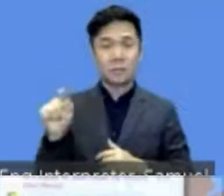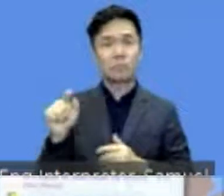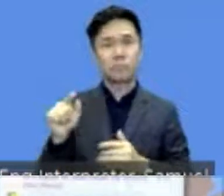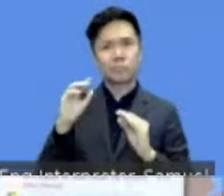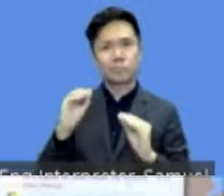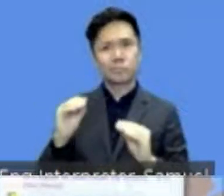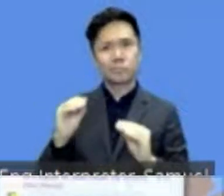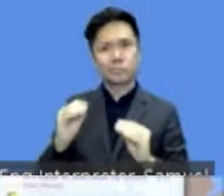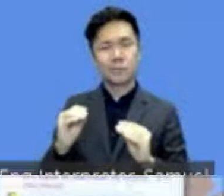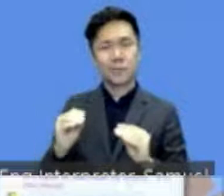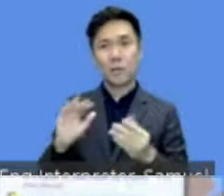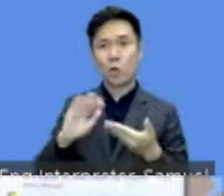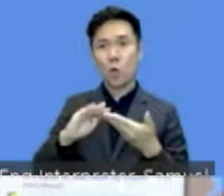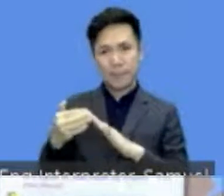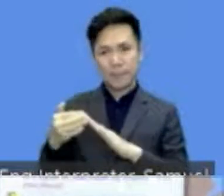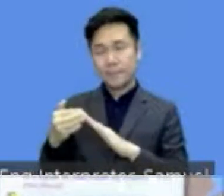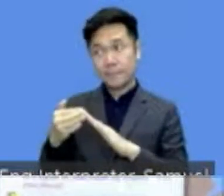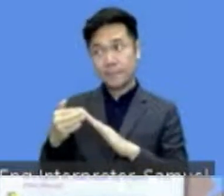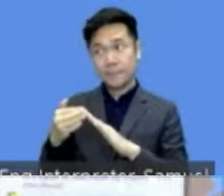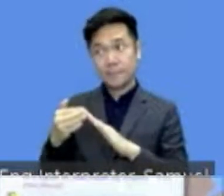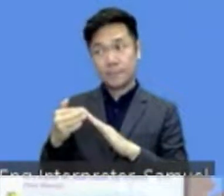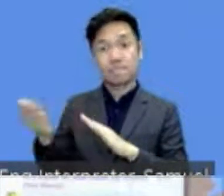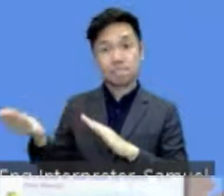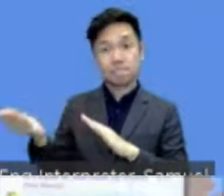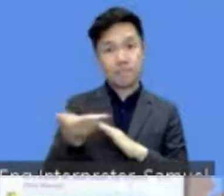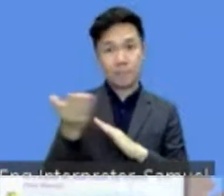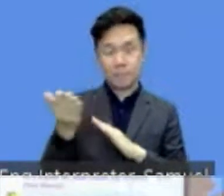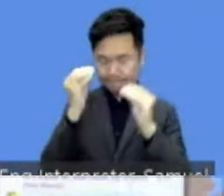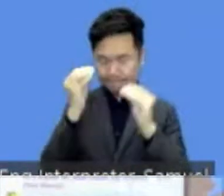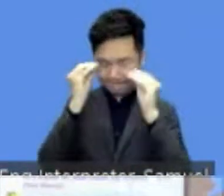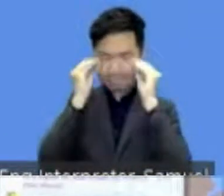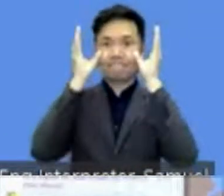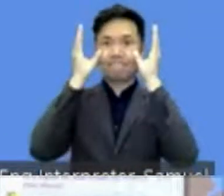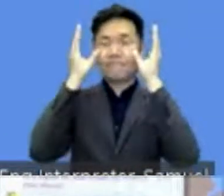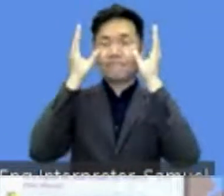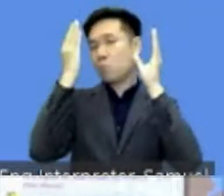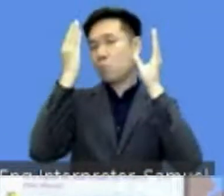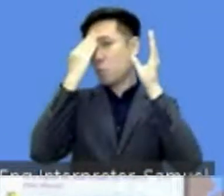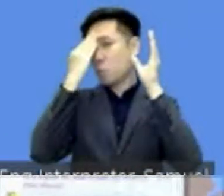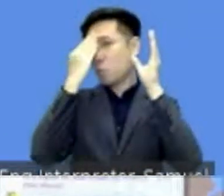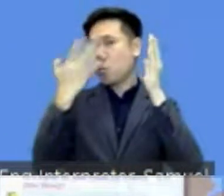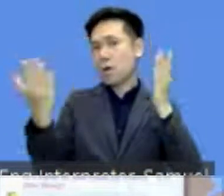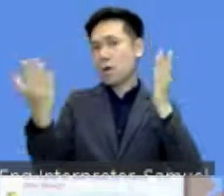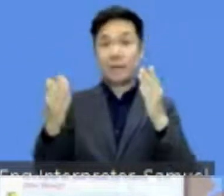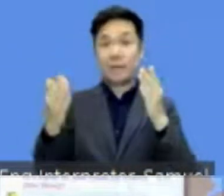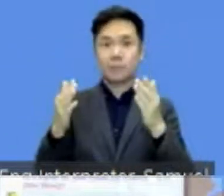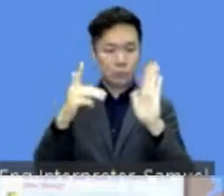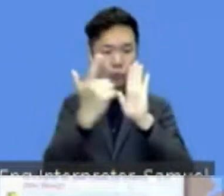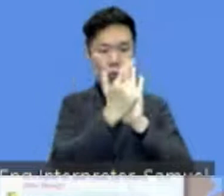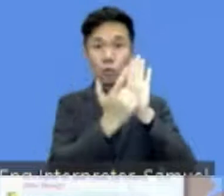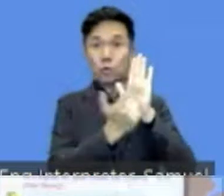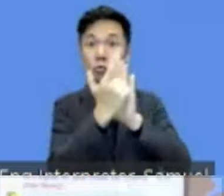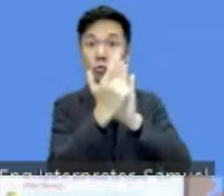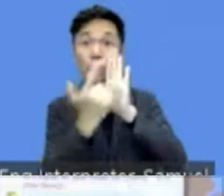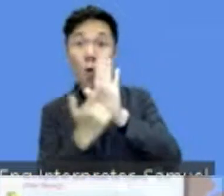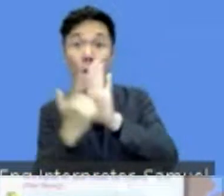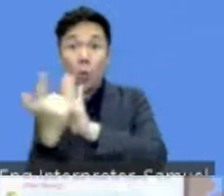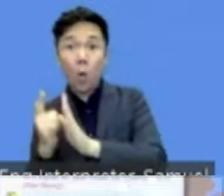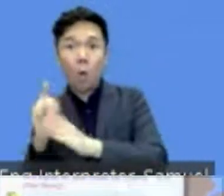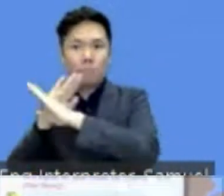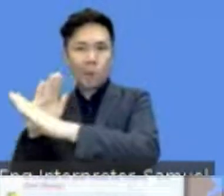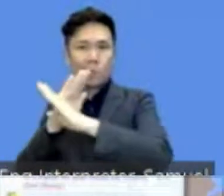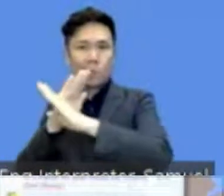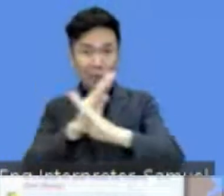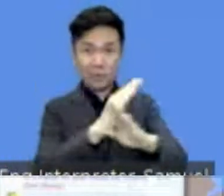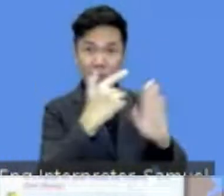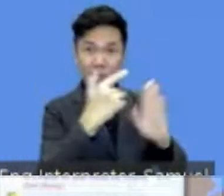First, the community needs to be aware. Then they need to be aware what are the privacy rules, what are the rules that is protecting them.